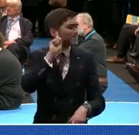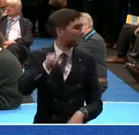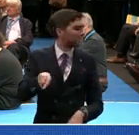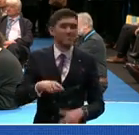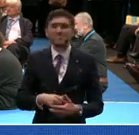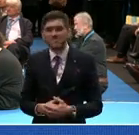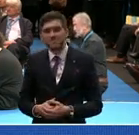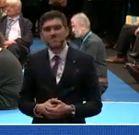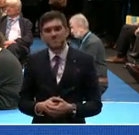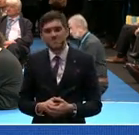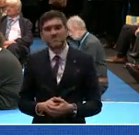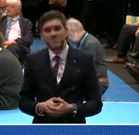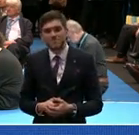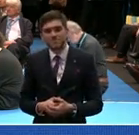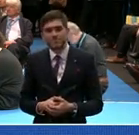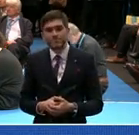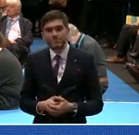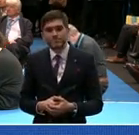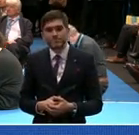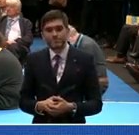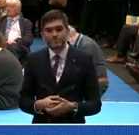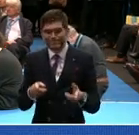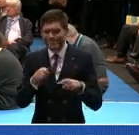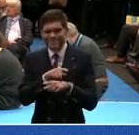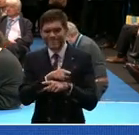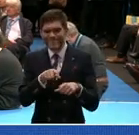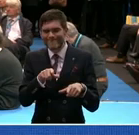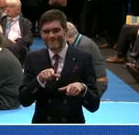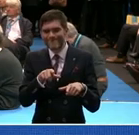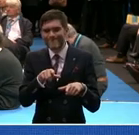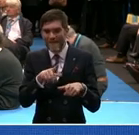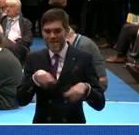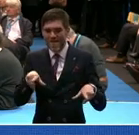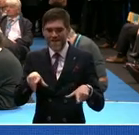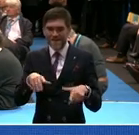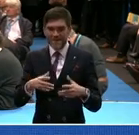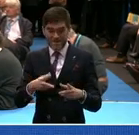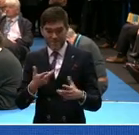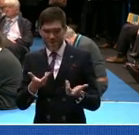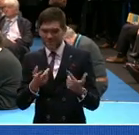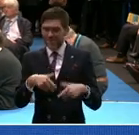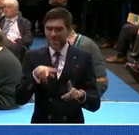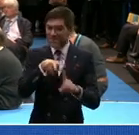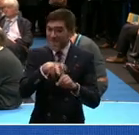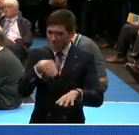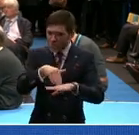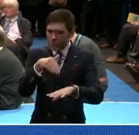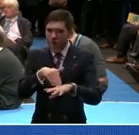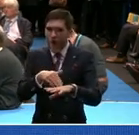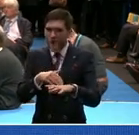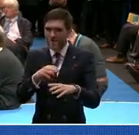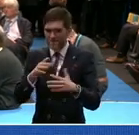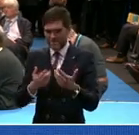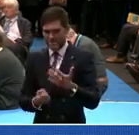And what's worse is that they do not care about ensuring that the victims of crimes committed by